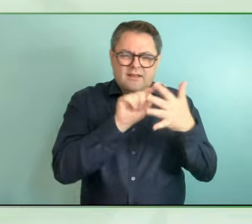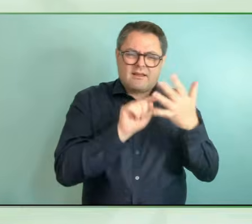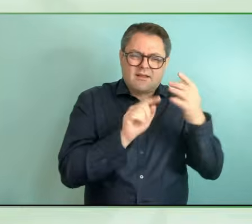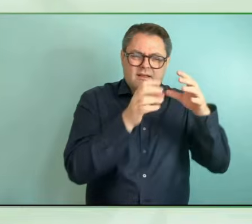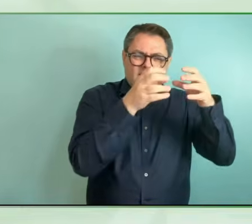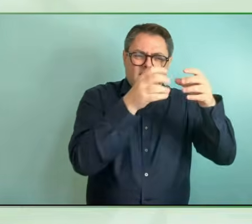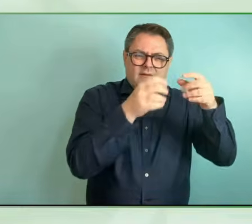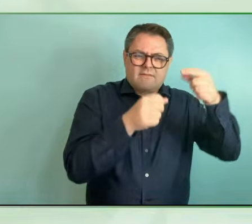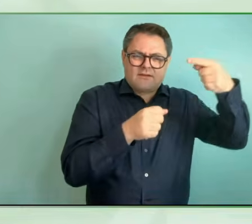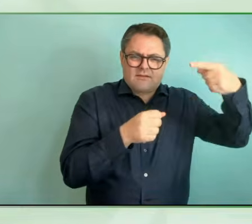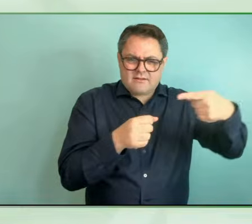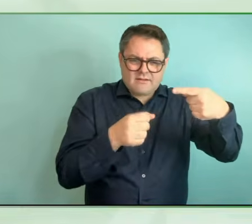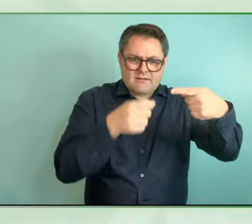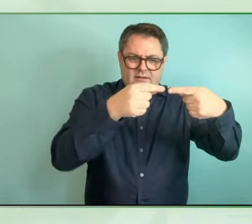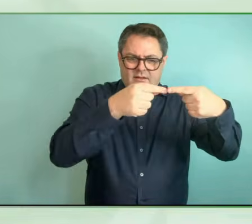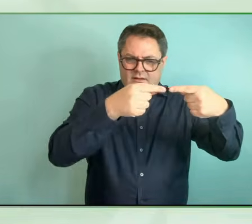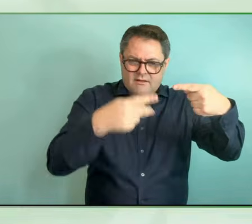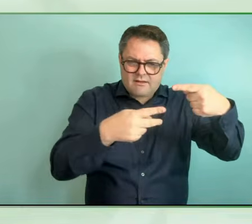with ratings.